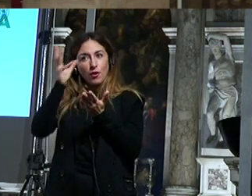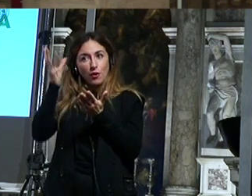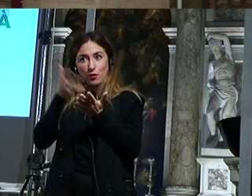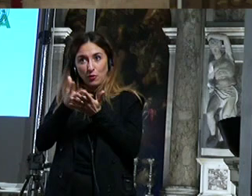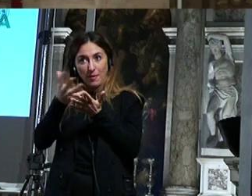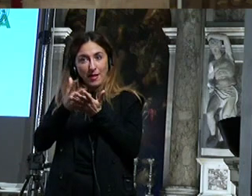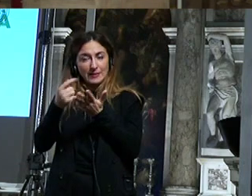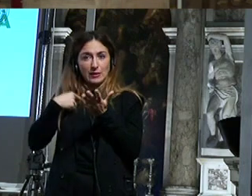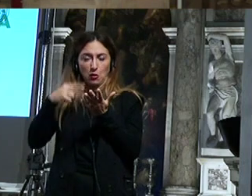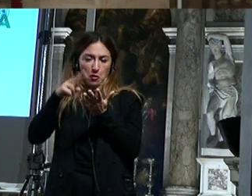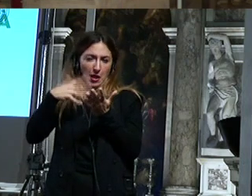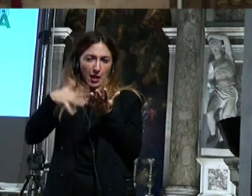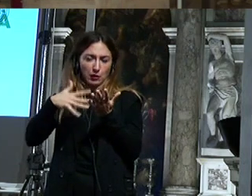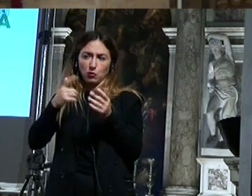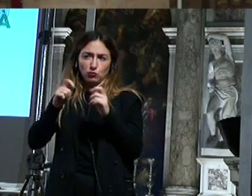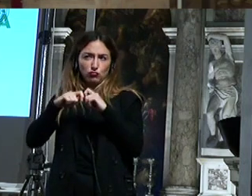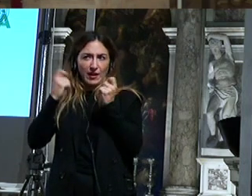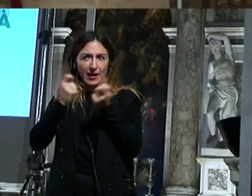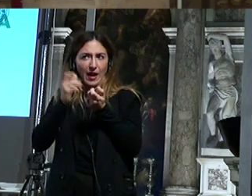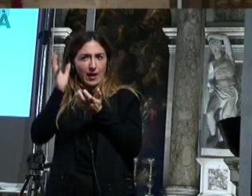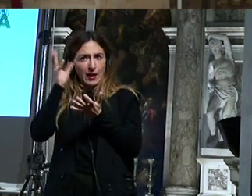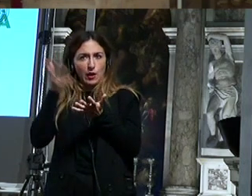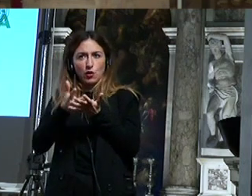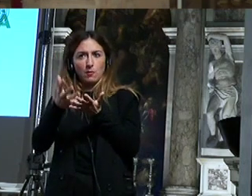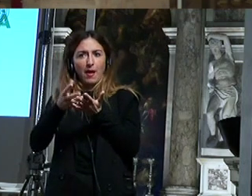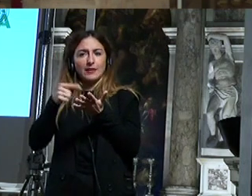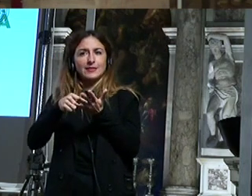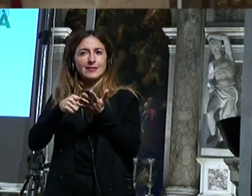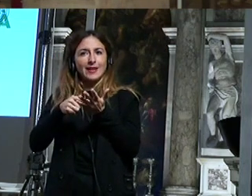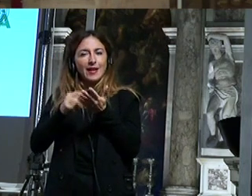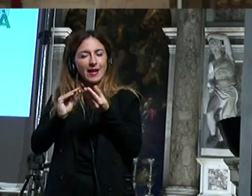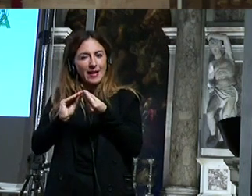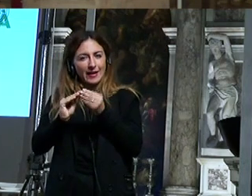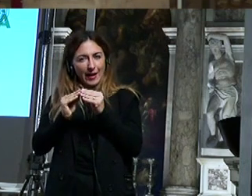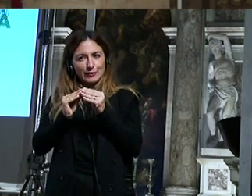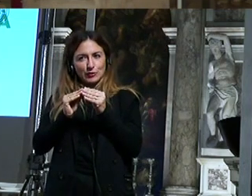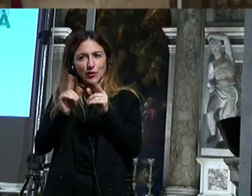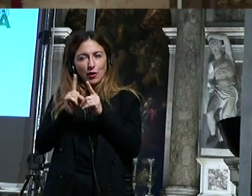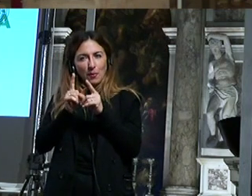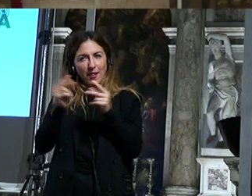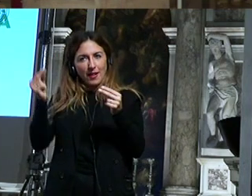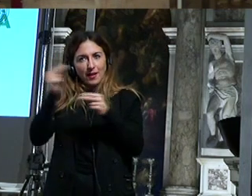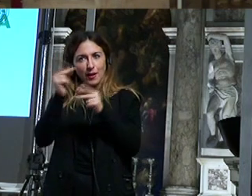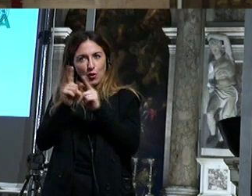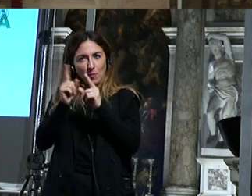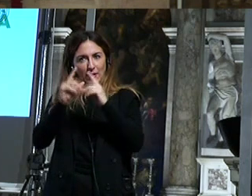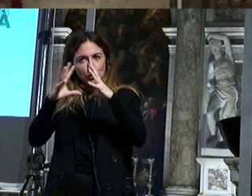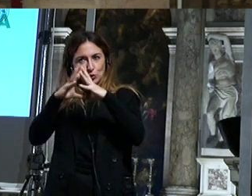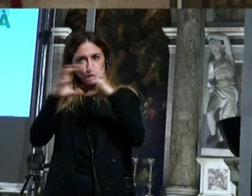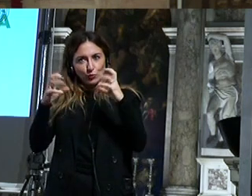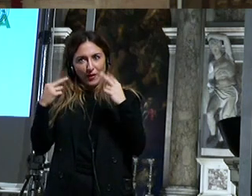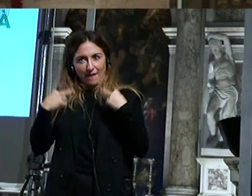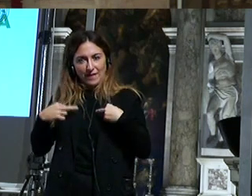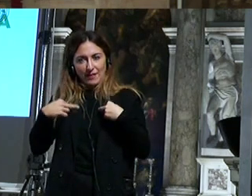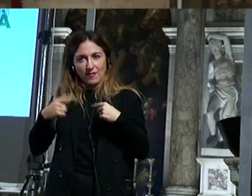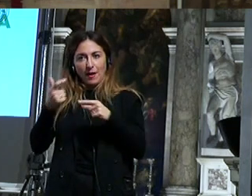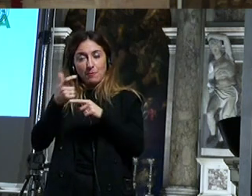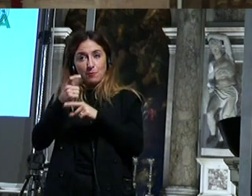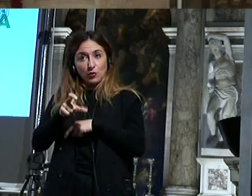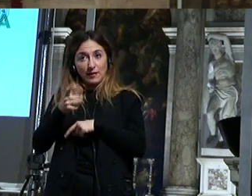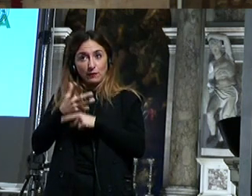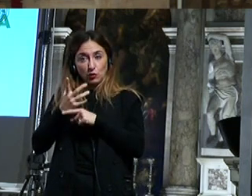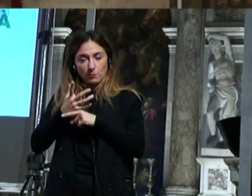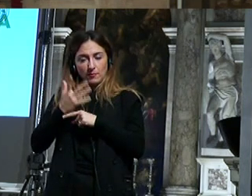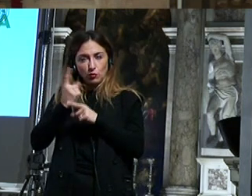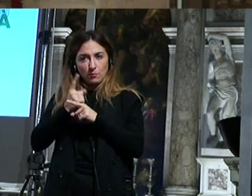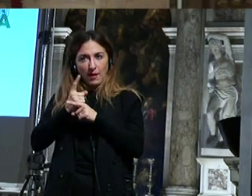I think of the structure a lot, because I think structure, the way that we create symmetry